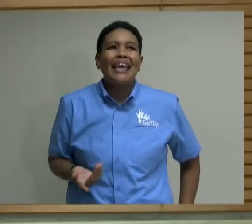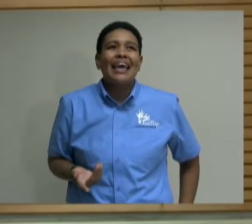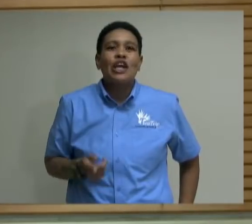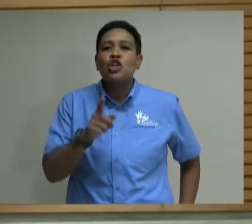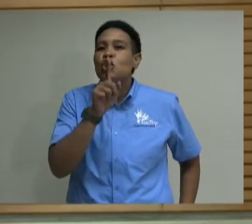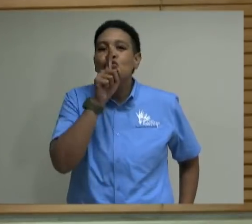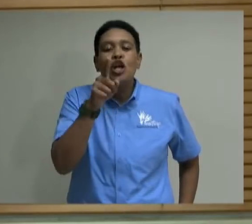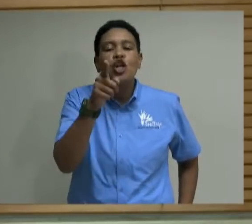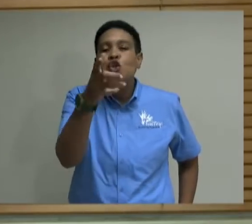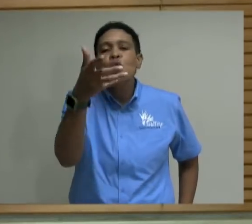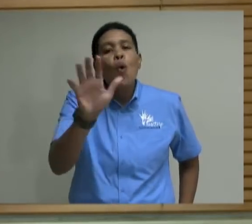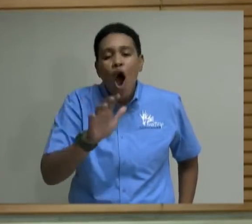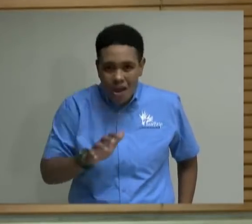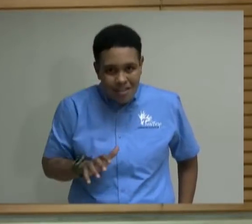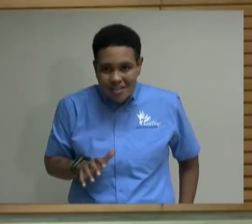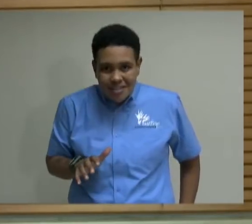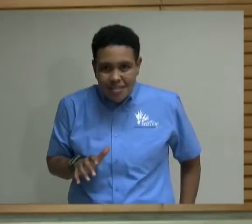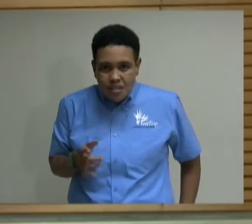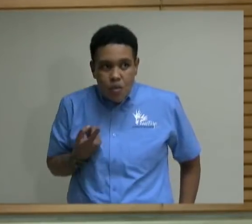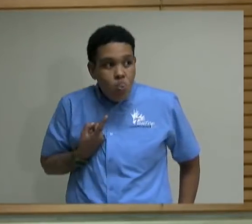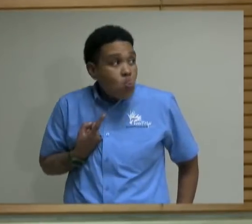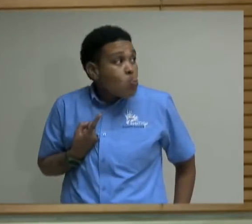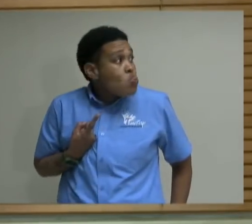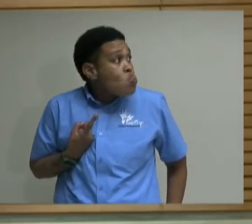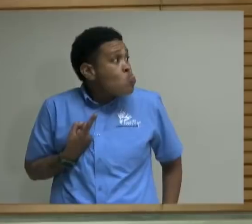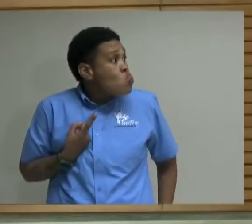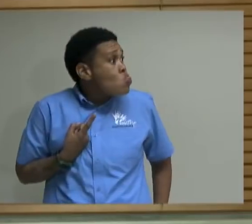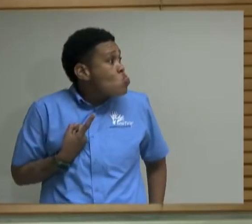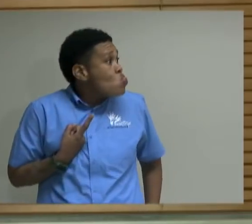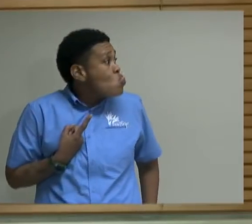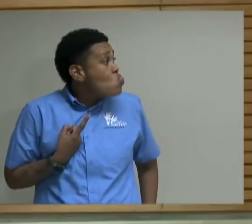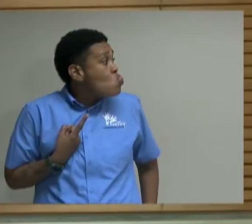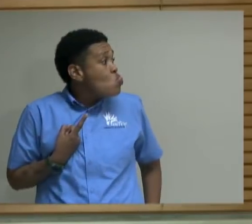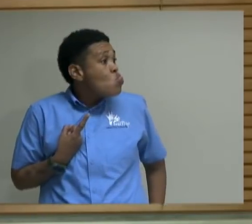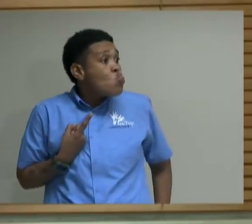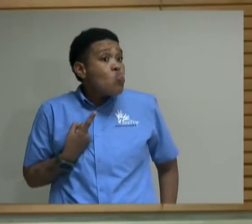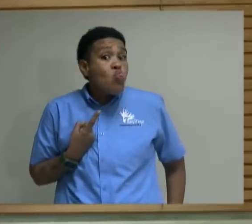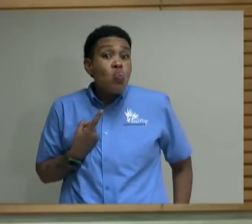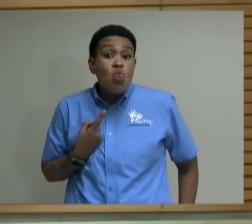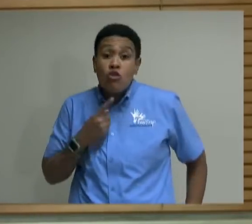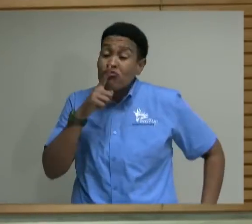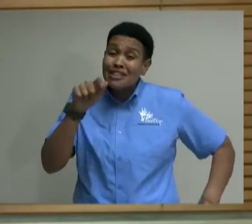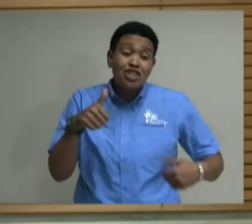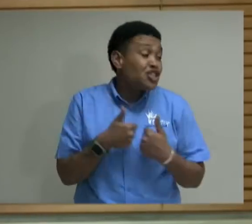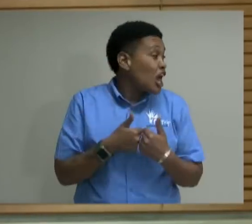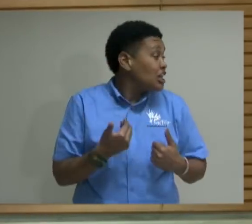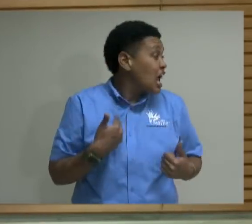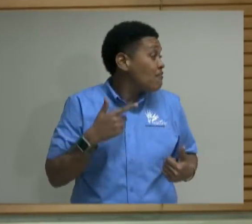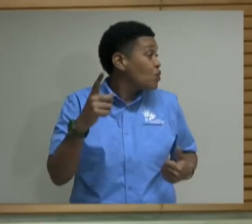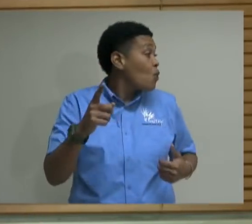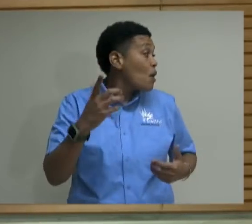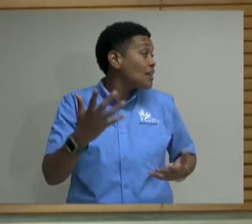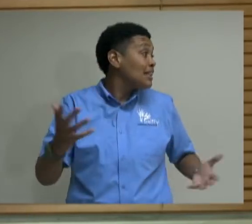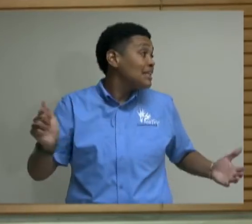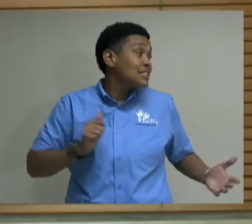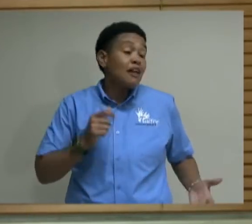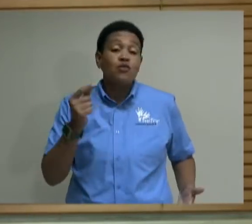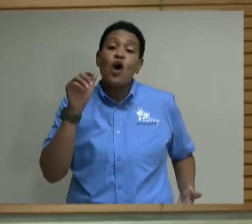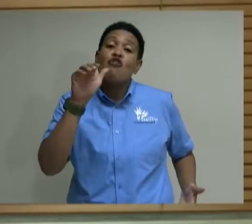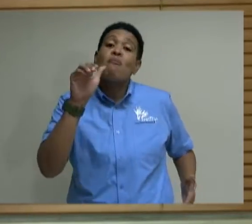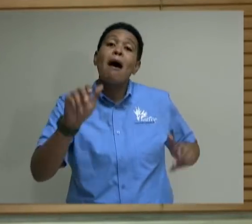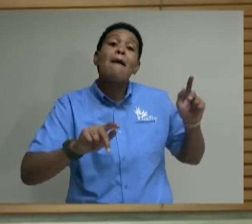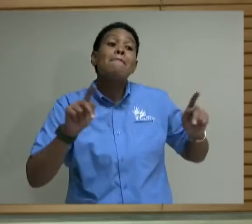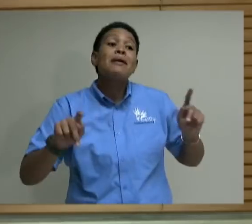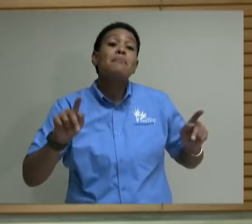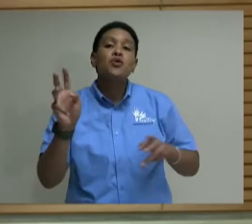don't want to be experienced by any and everyone. It is challenging. And so one of the things that I do, I remind persons around